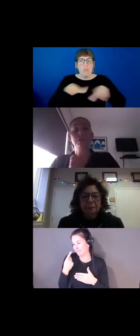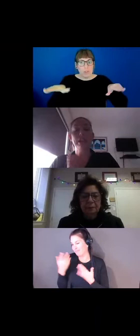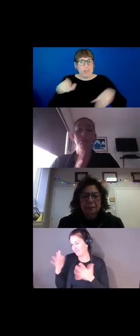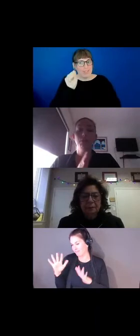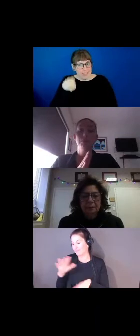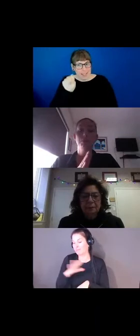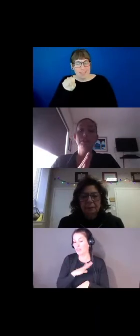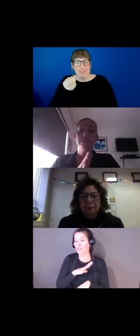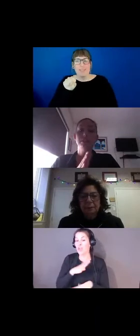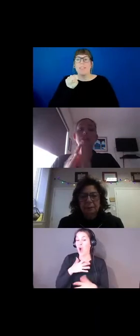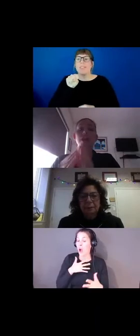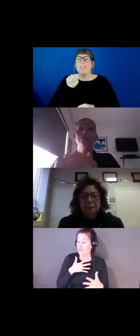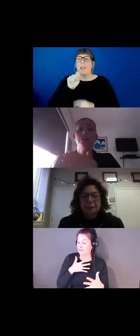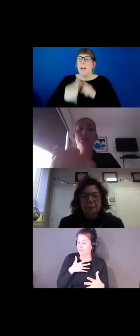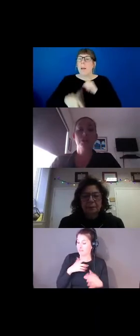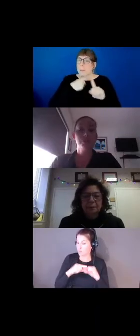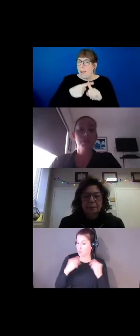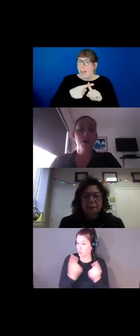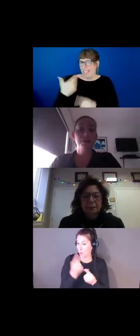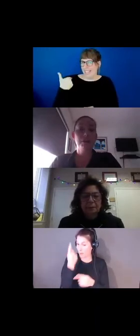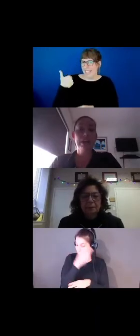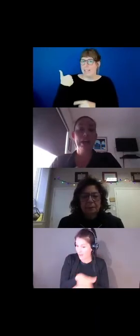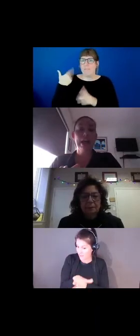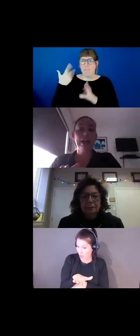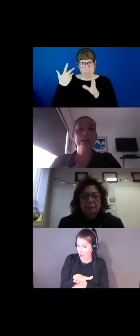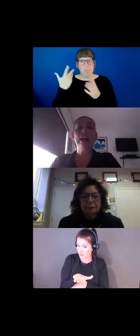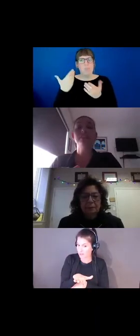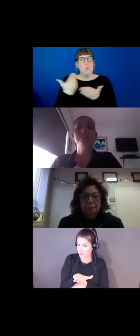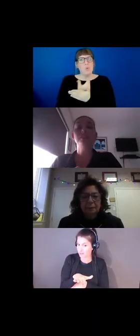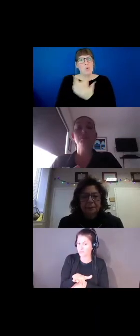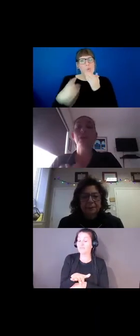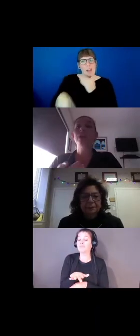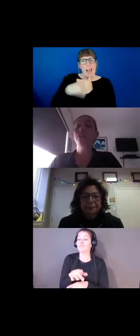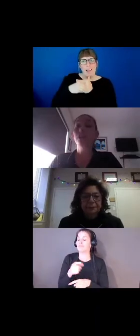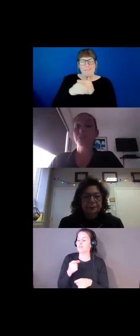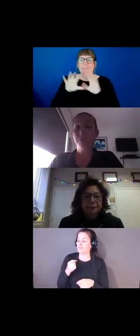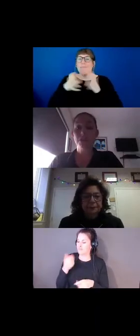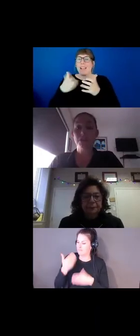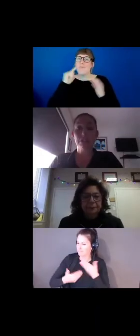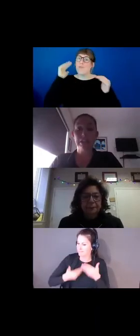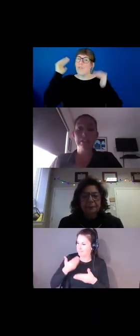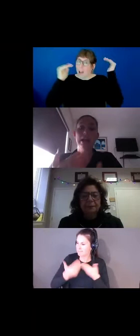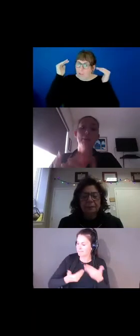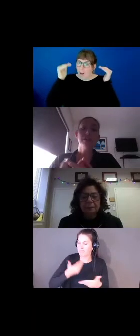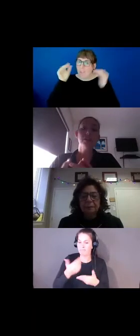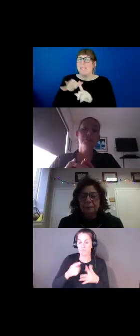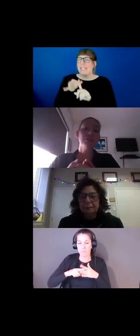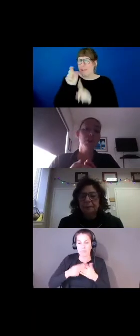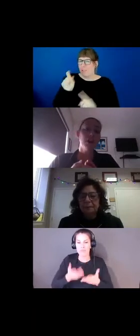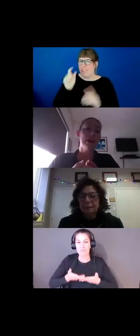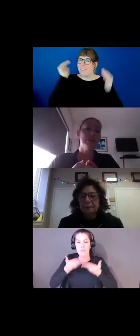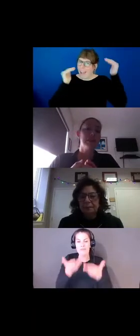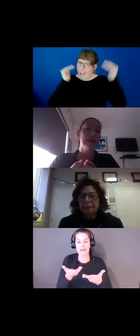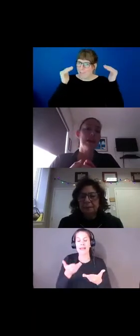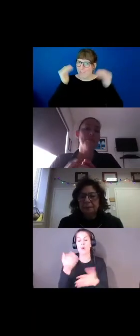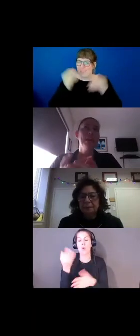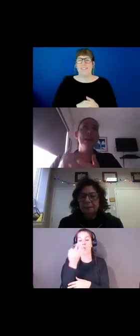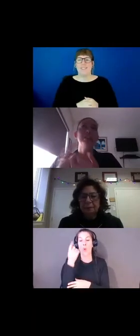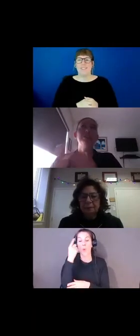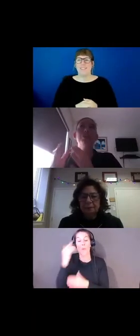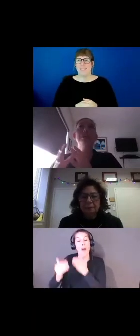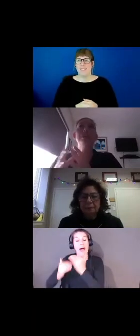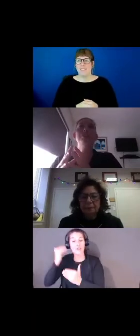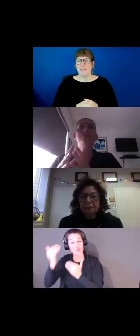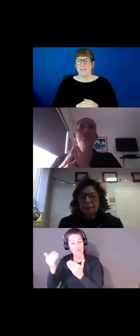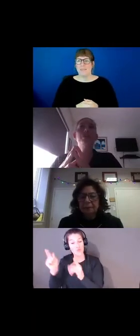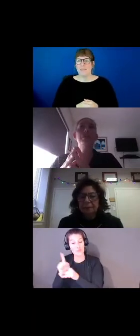also in more recent years started also offering classes for adults with special needs, because oftentimes it's